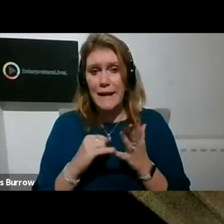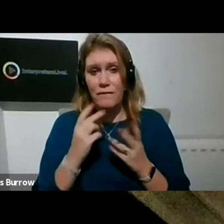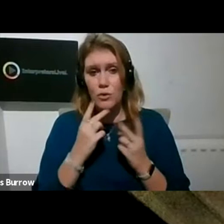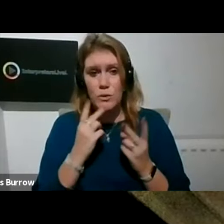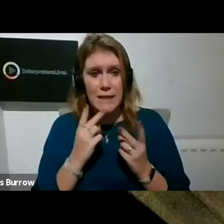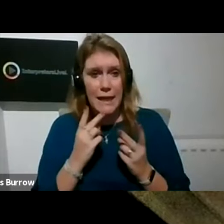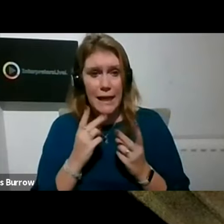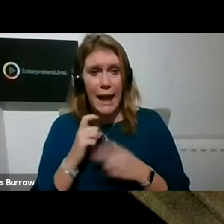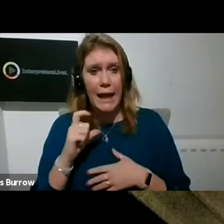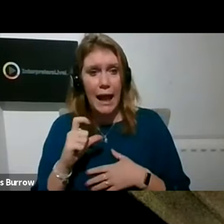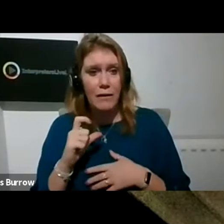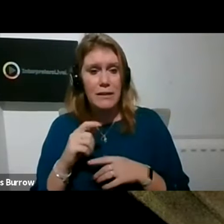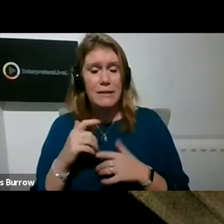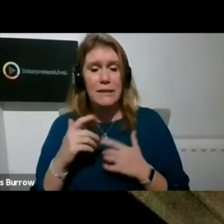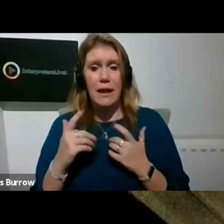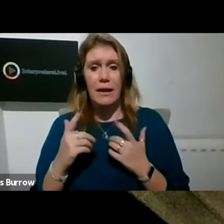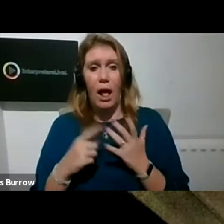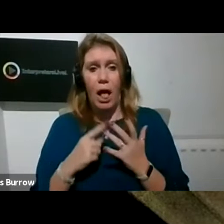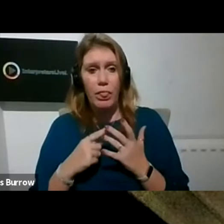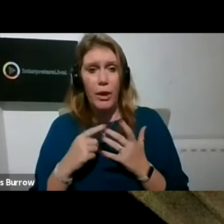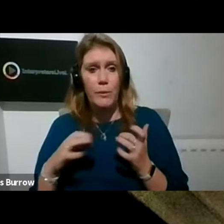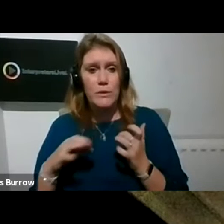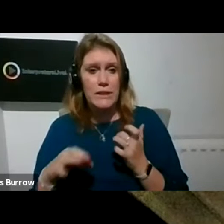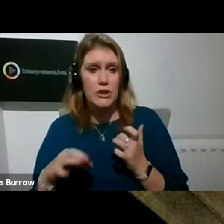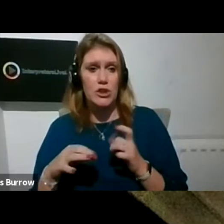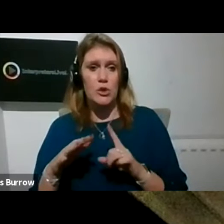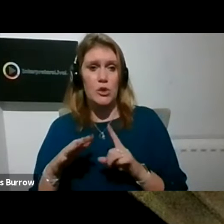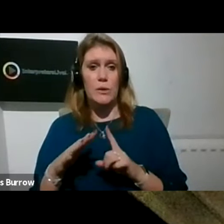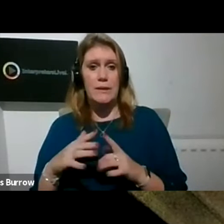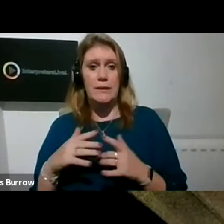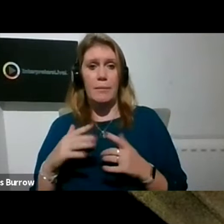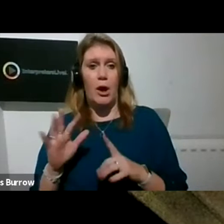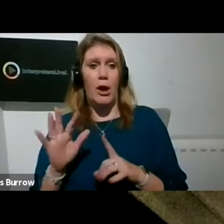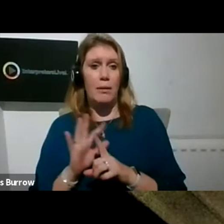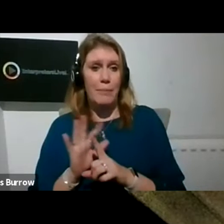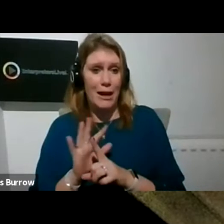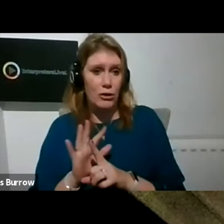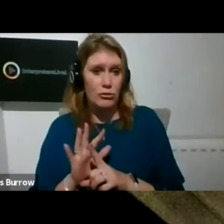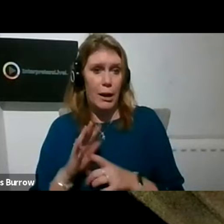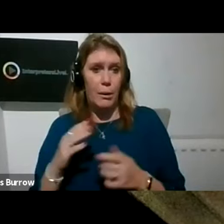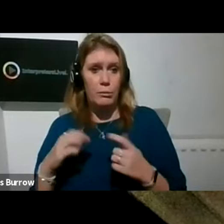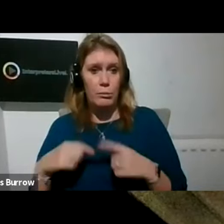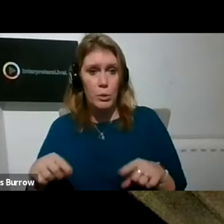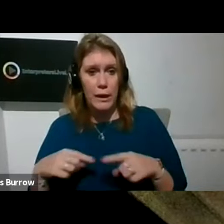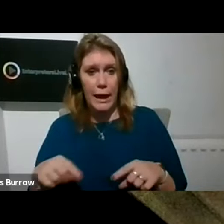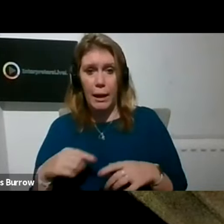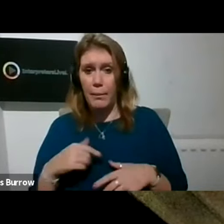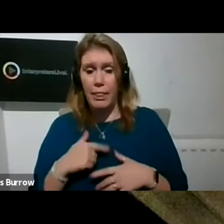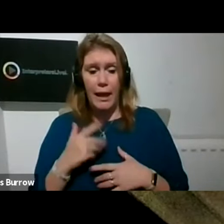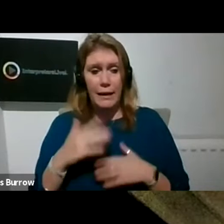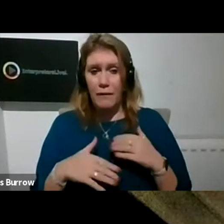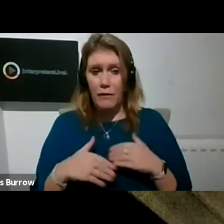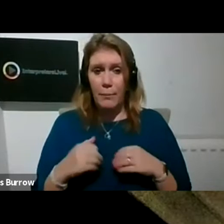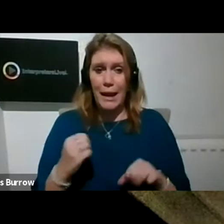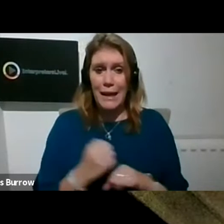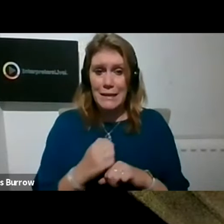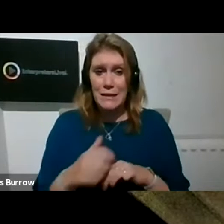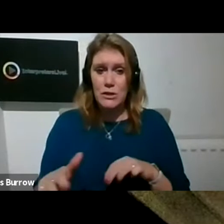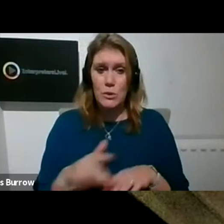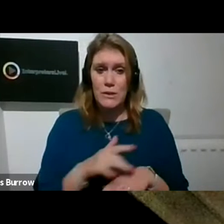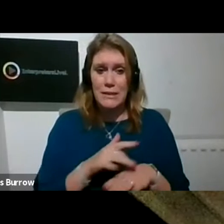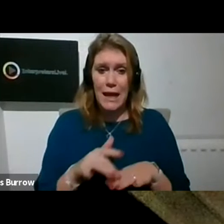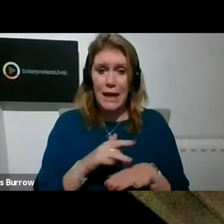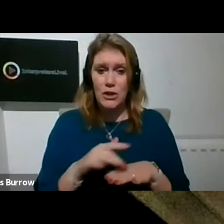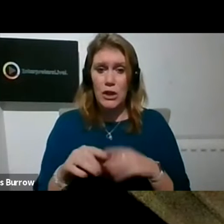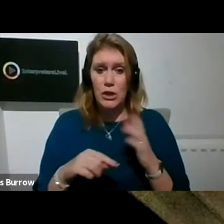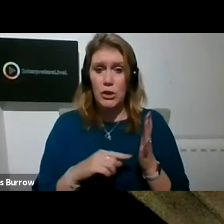other musicians doing some backing stage. For various reasons, but I had a record of people that I'd